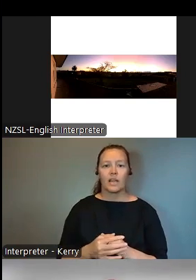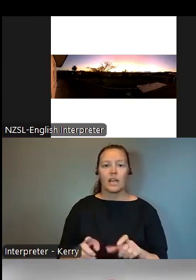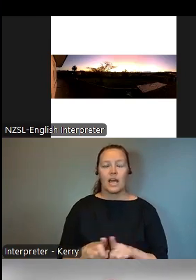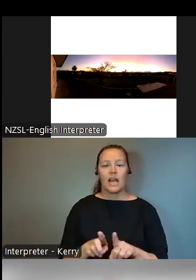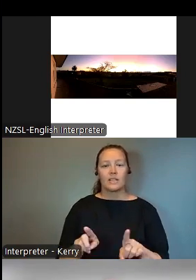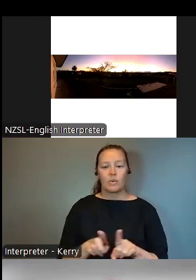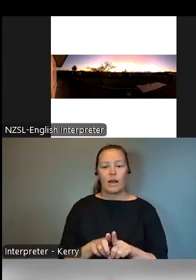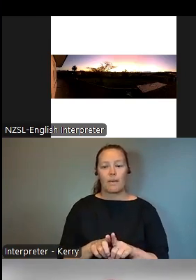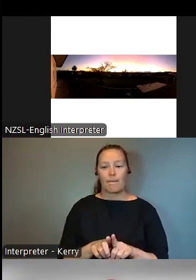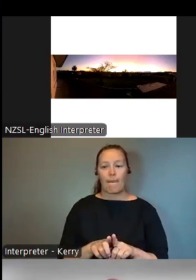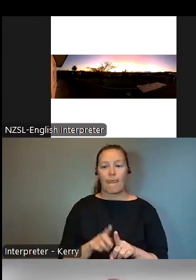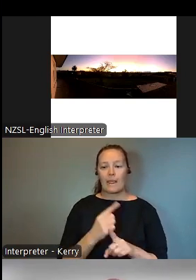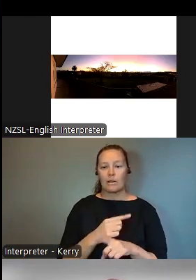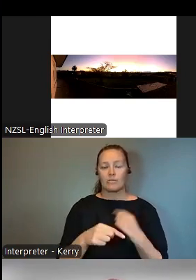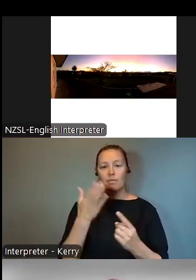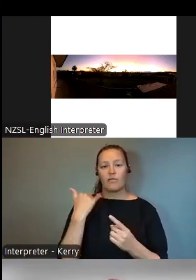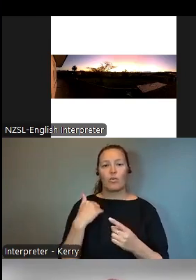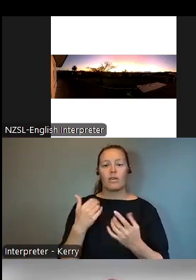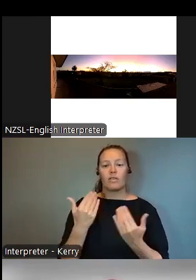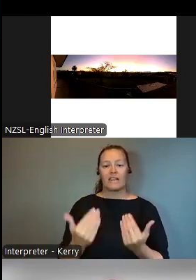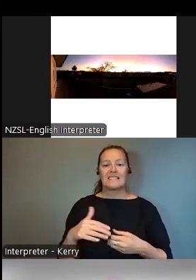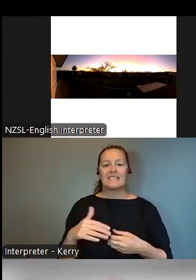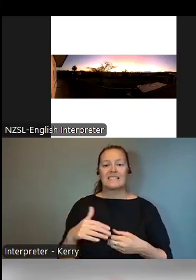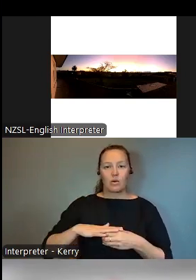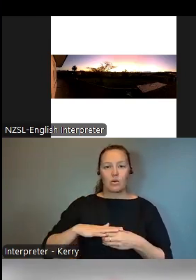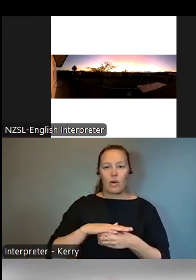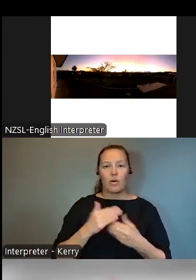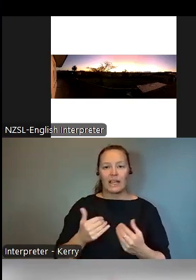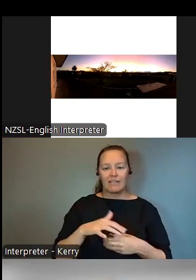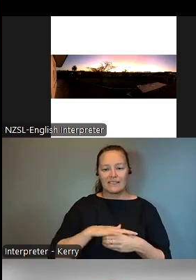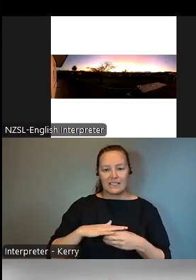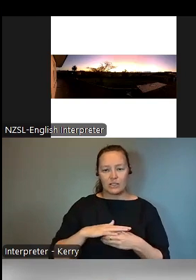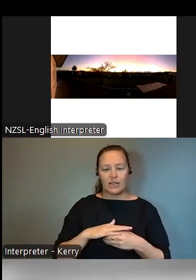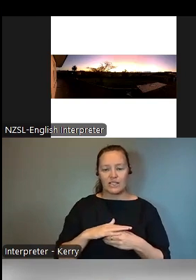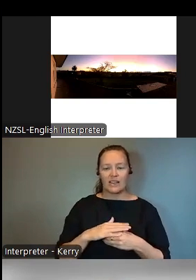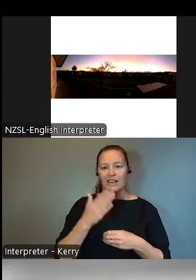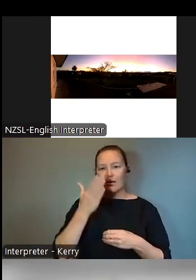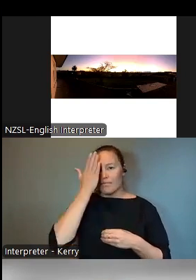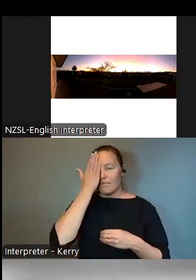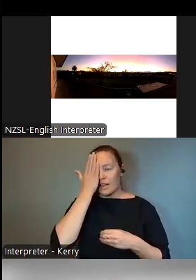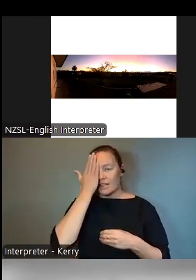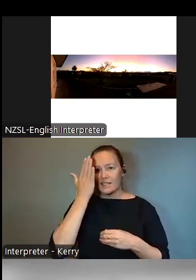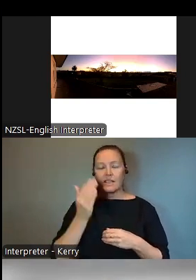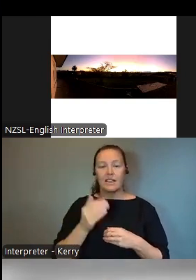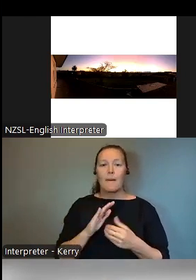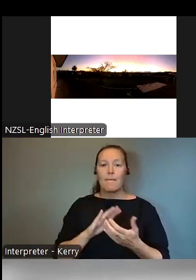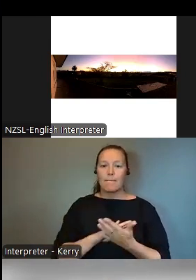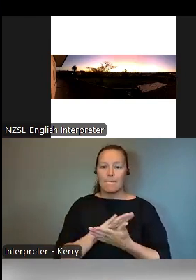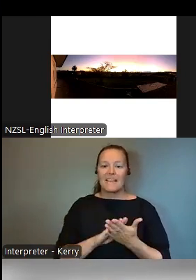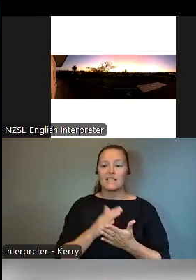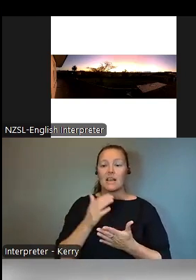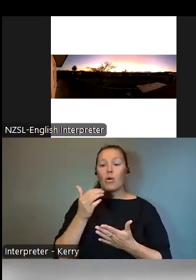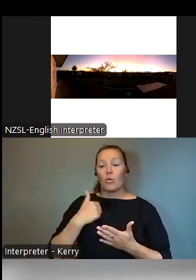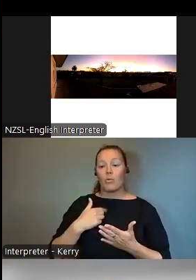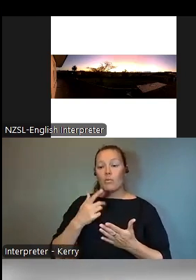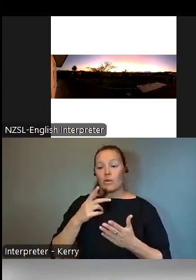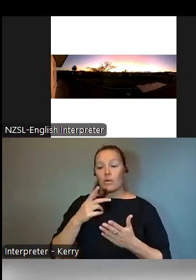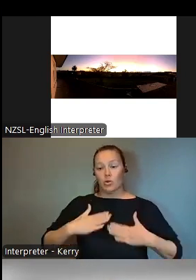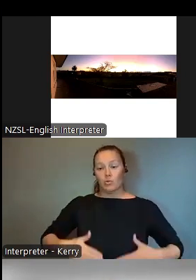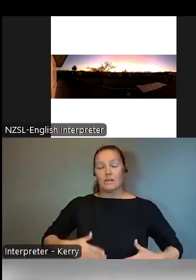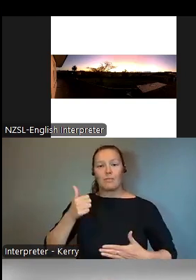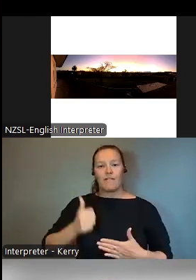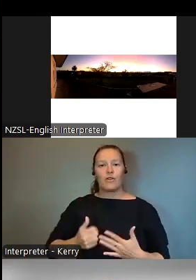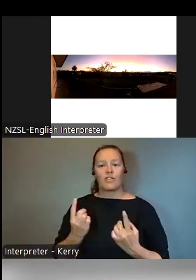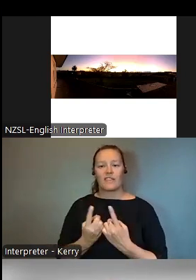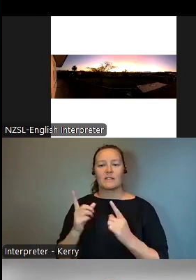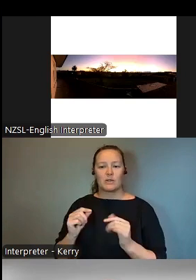is that idea of the status quo. Status quo bias is simply the preference for what we're currently doing